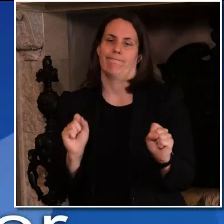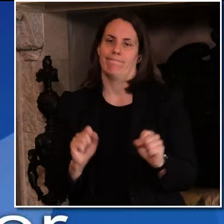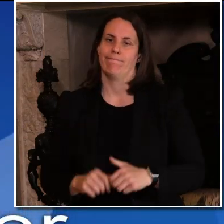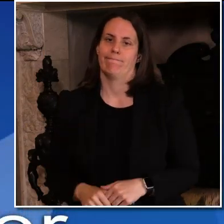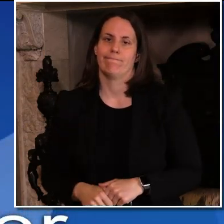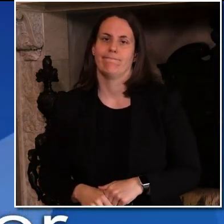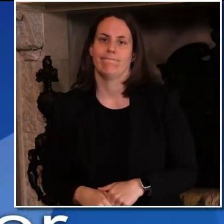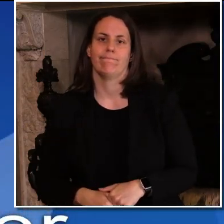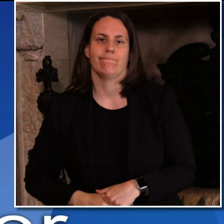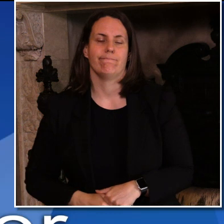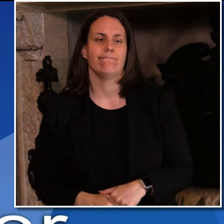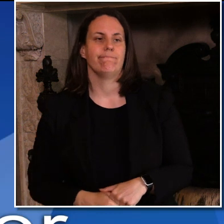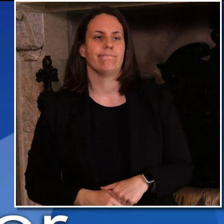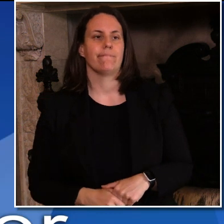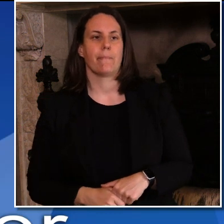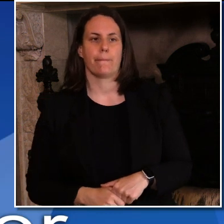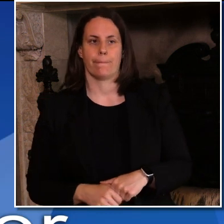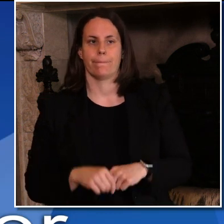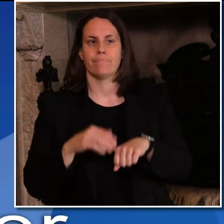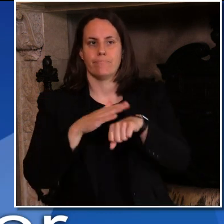in Green Bay. Casey?